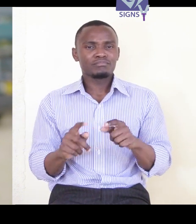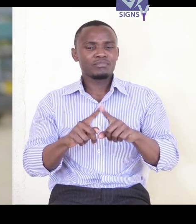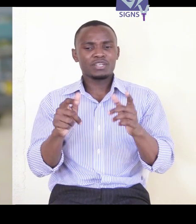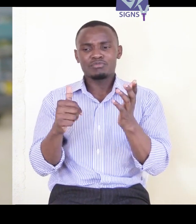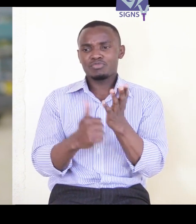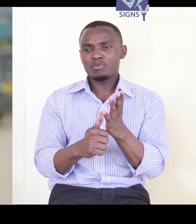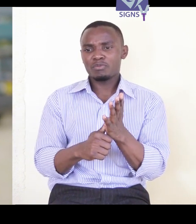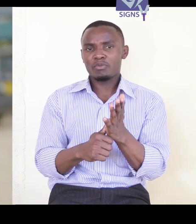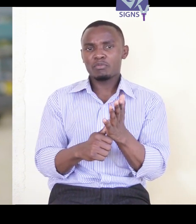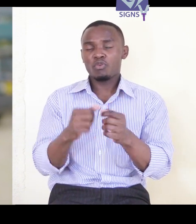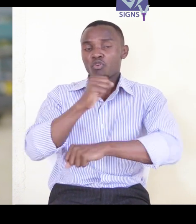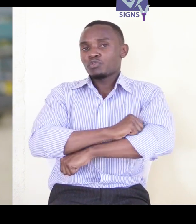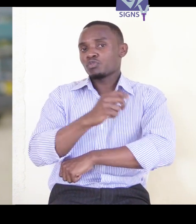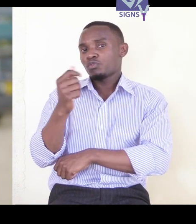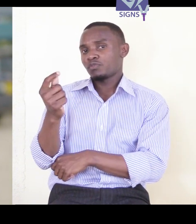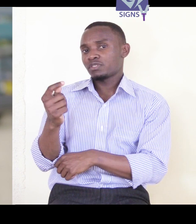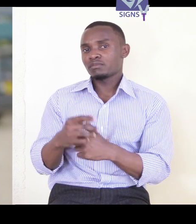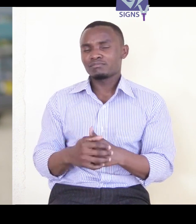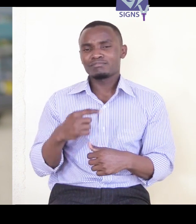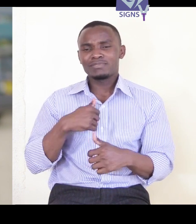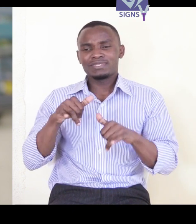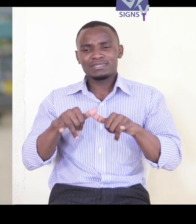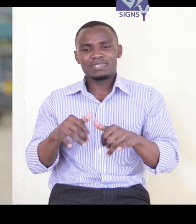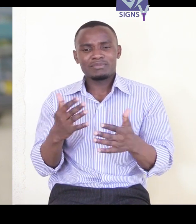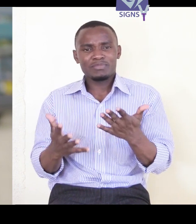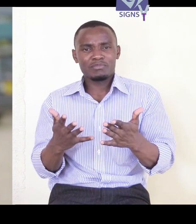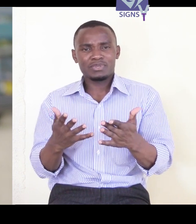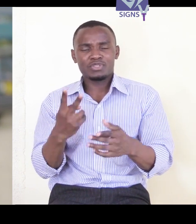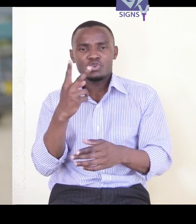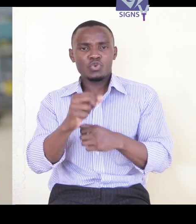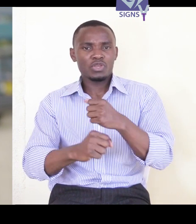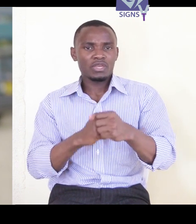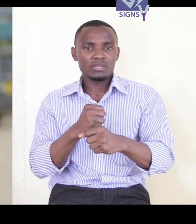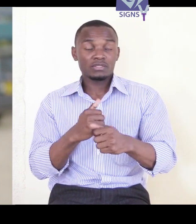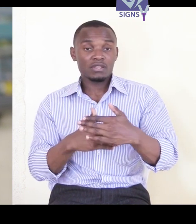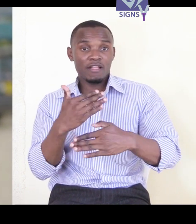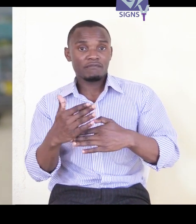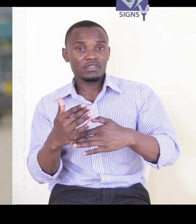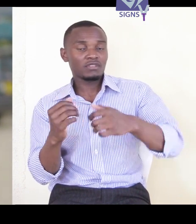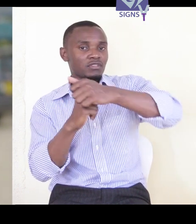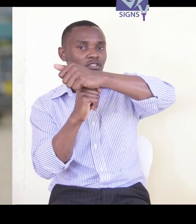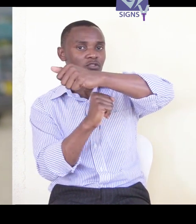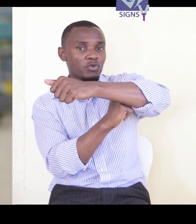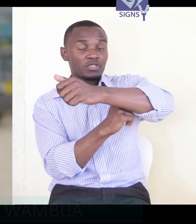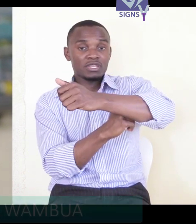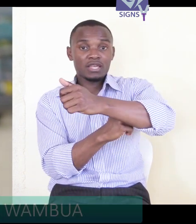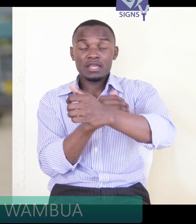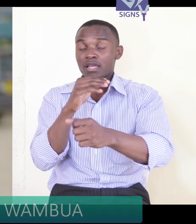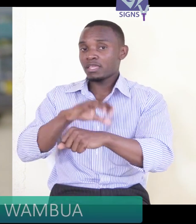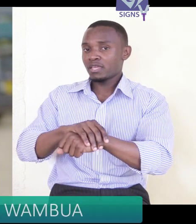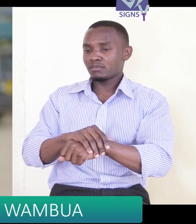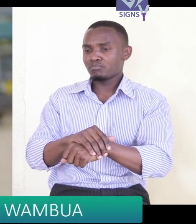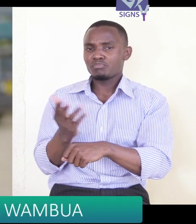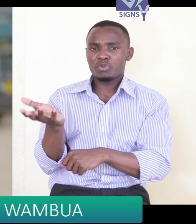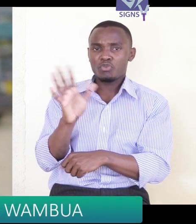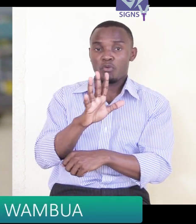school fees. So I was at home for at least 2 years. Then later I got some sponsorship which took me to